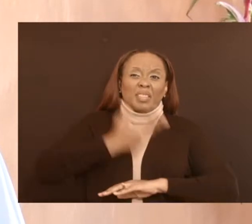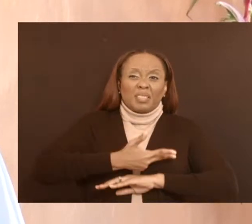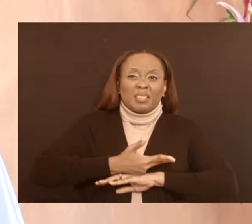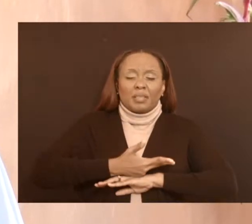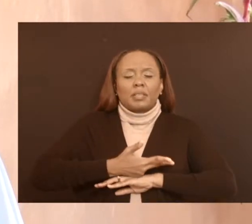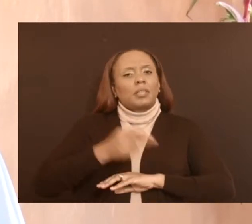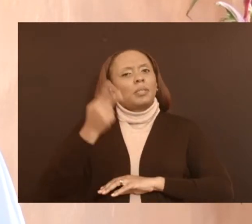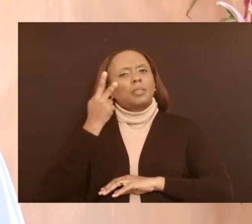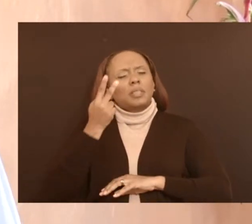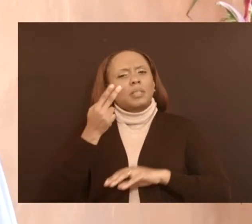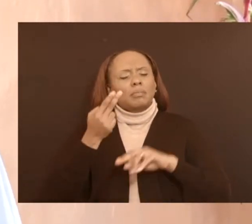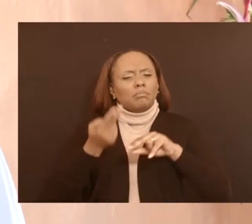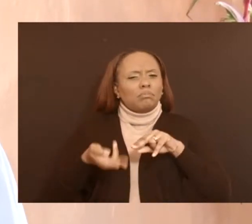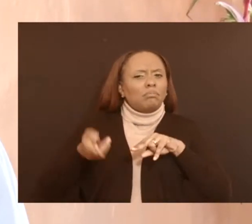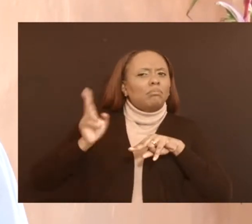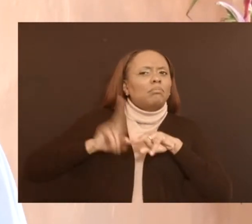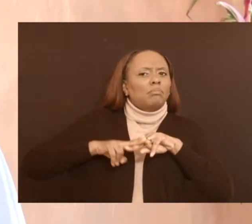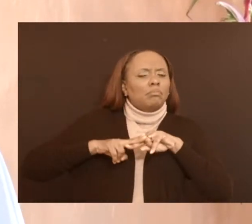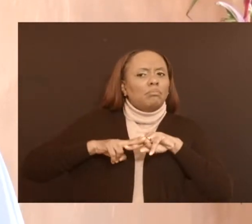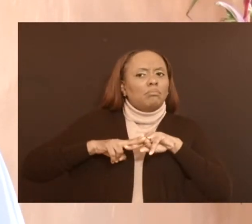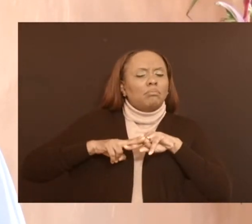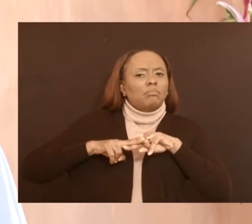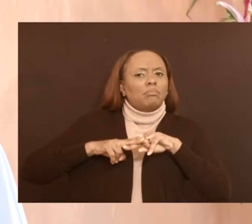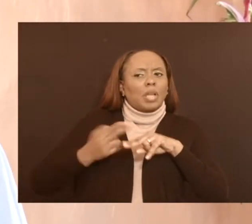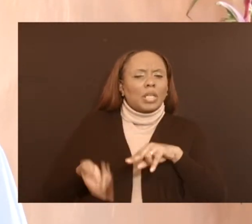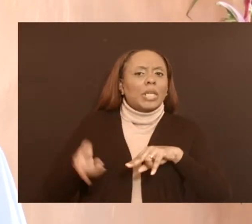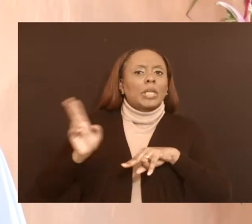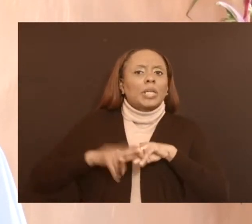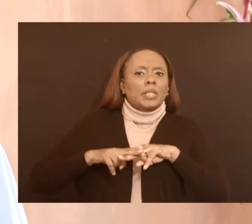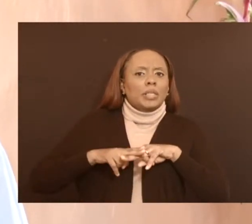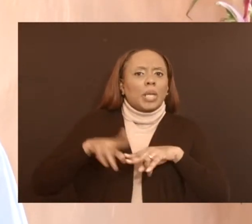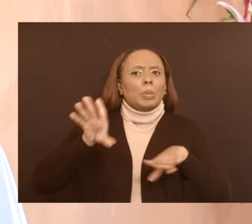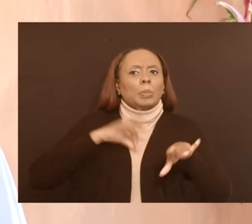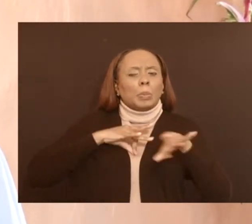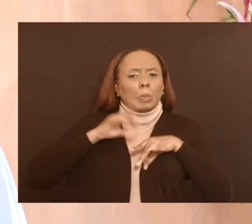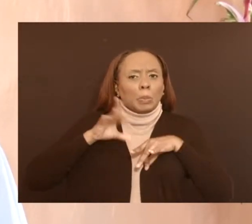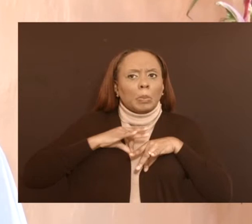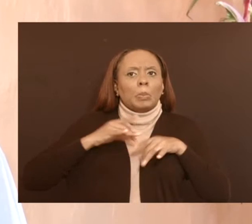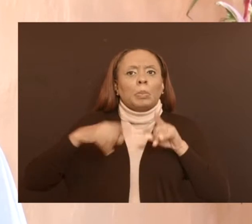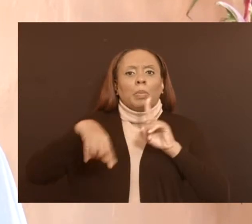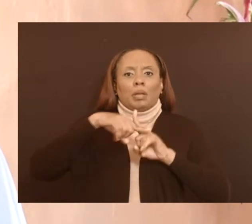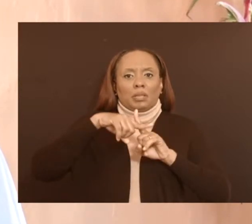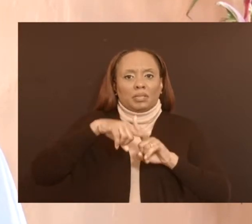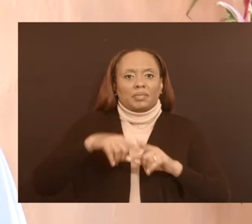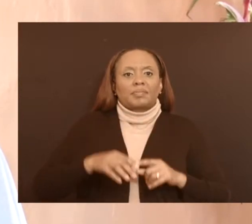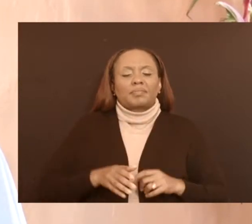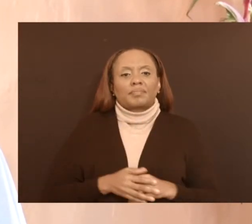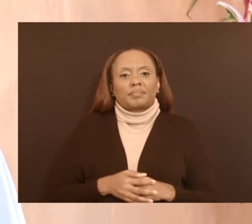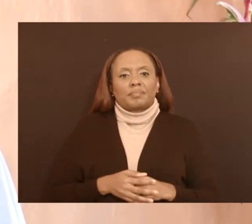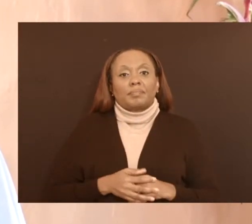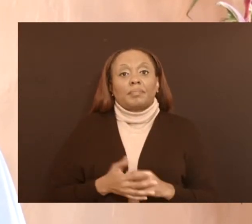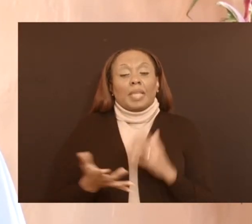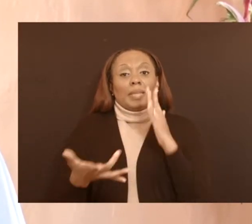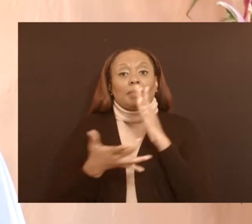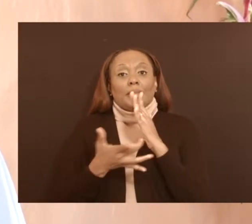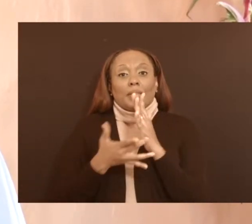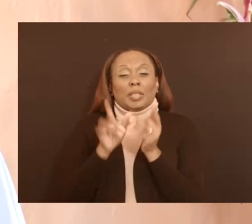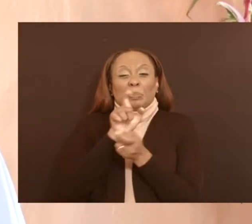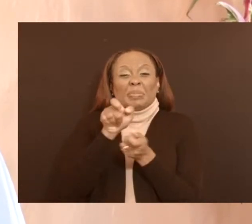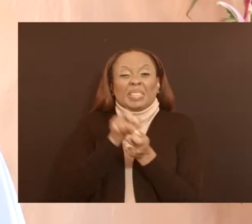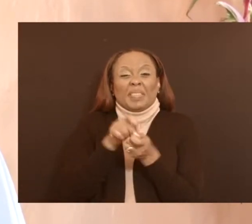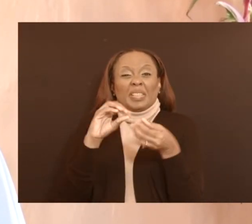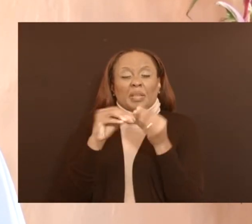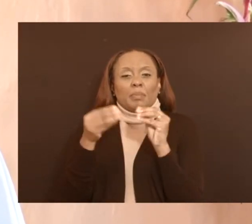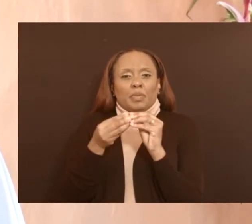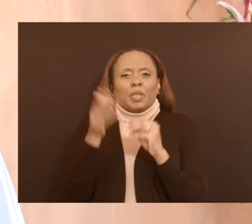cases on a daily basis as compared with the last several weeks. And the technical officials will be able to explain